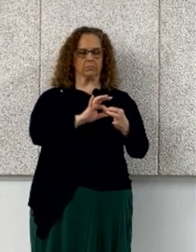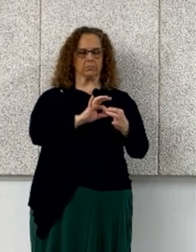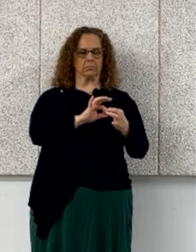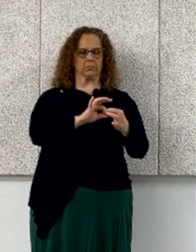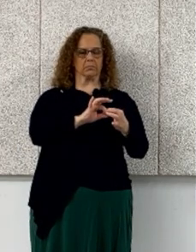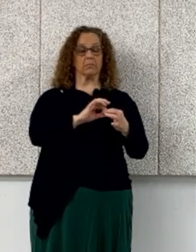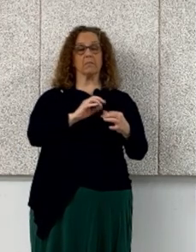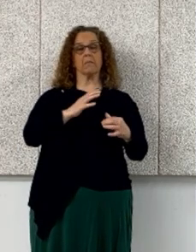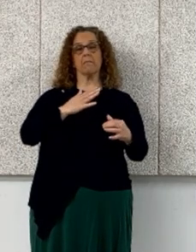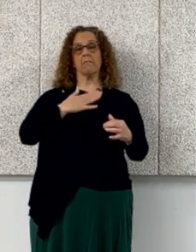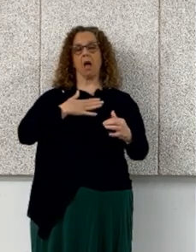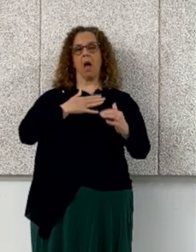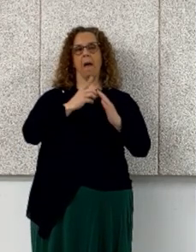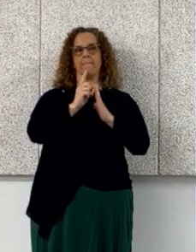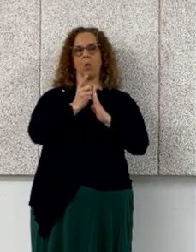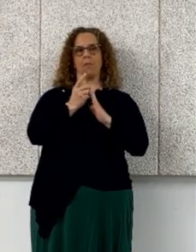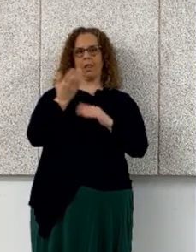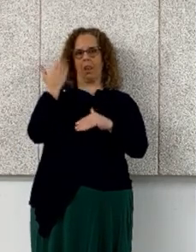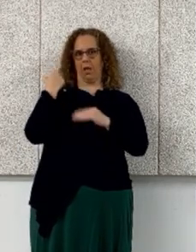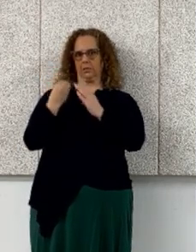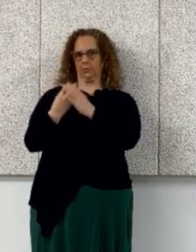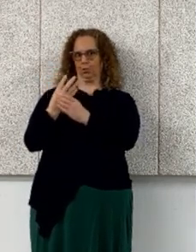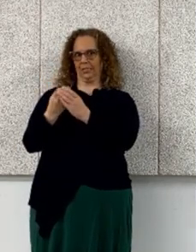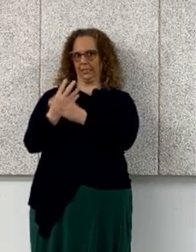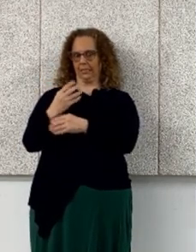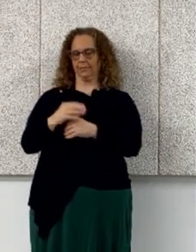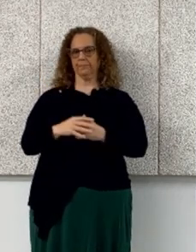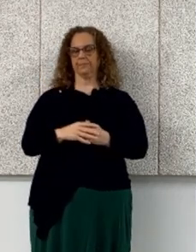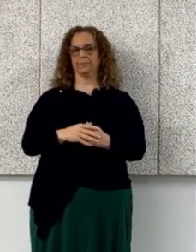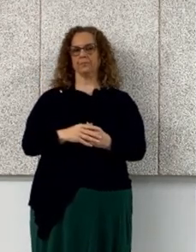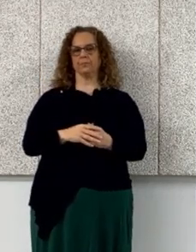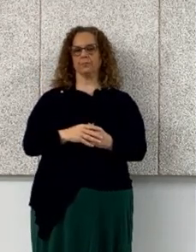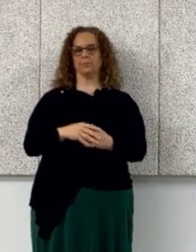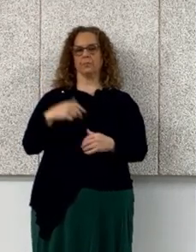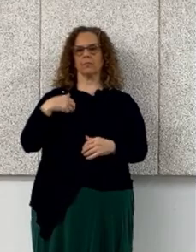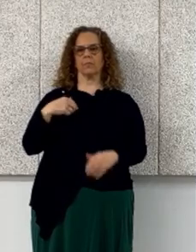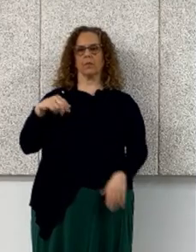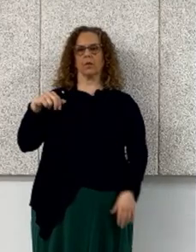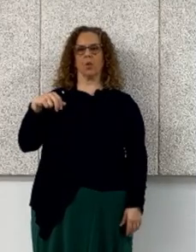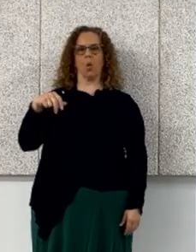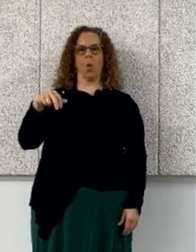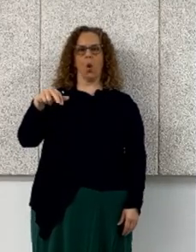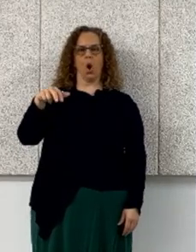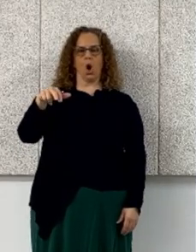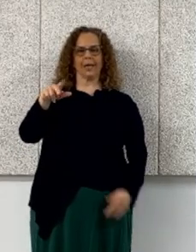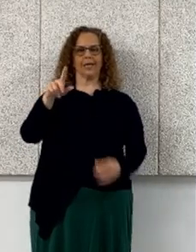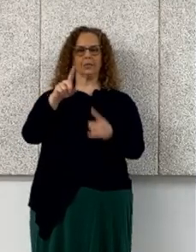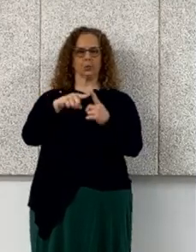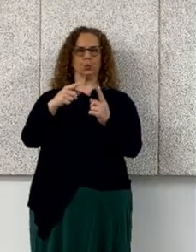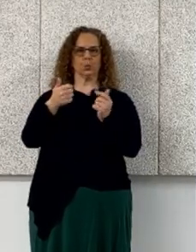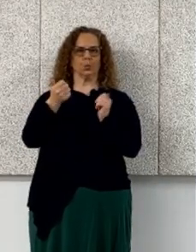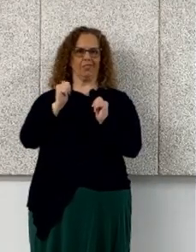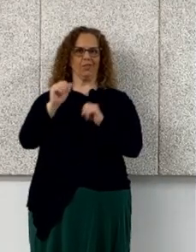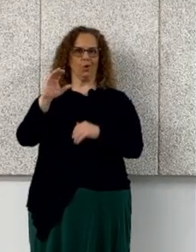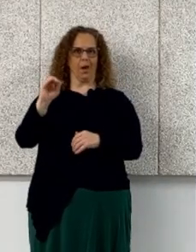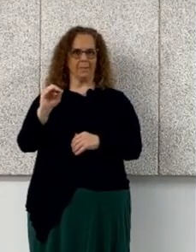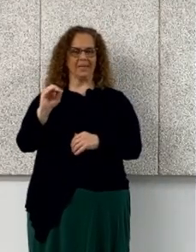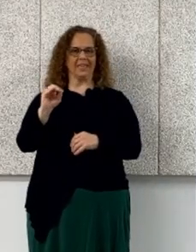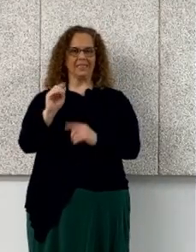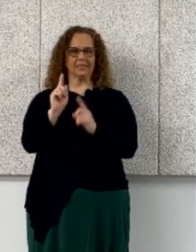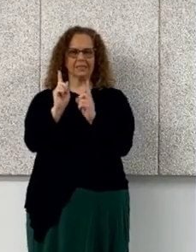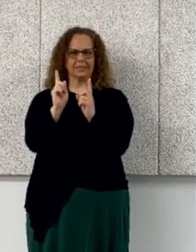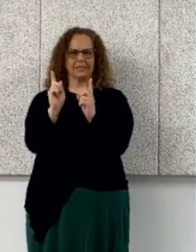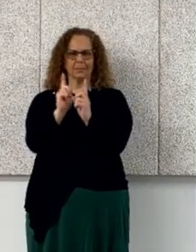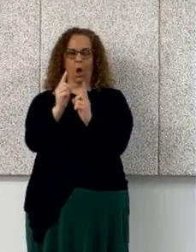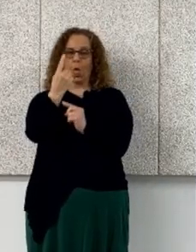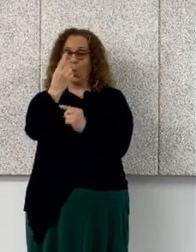I had a moment last spring walking to Rattlestick's teeny tiny one